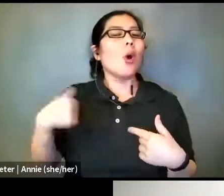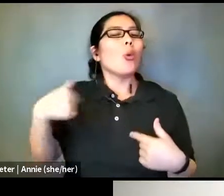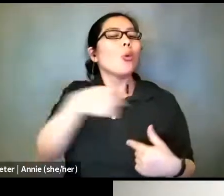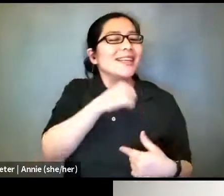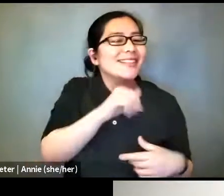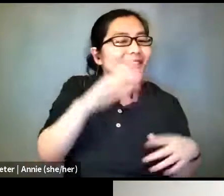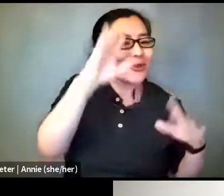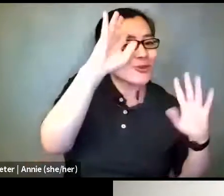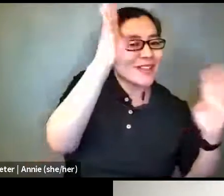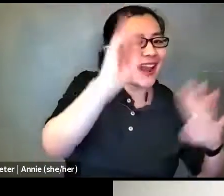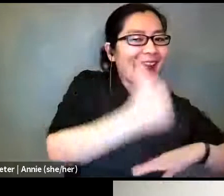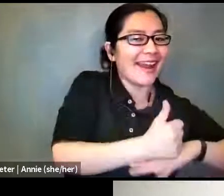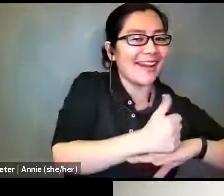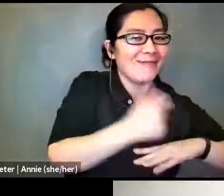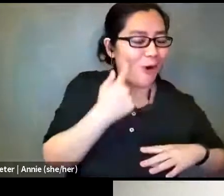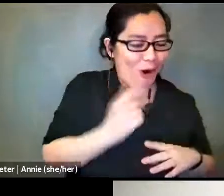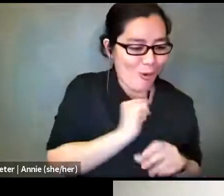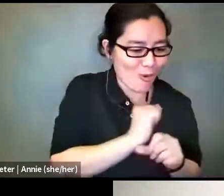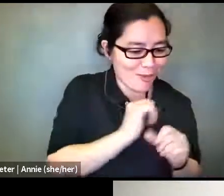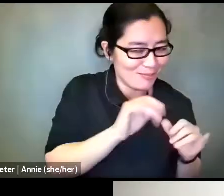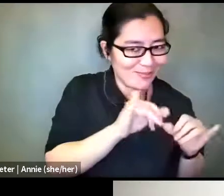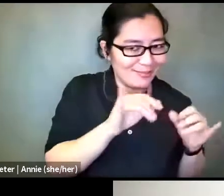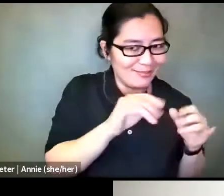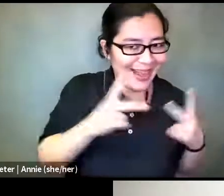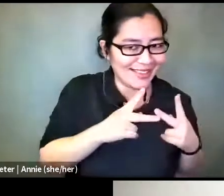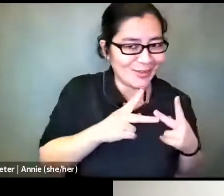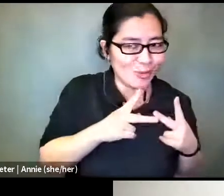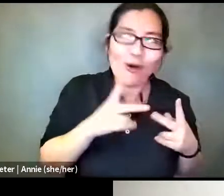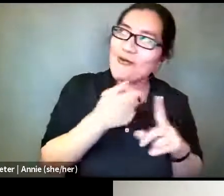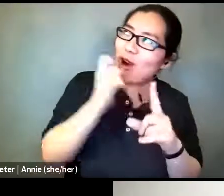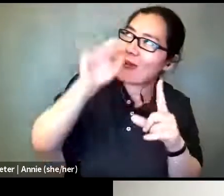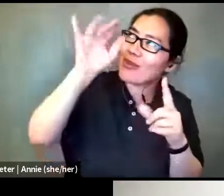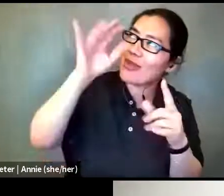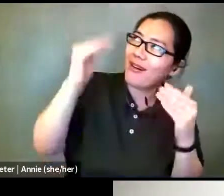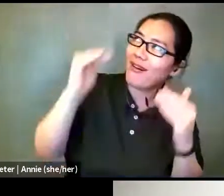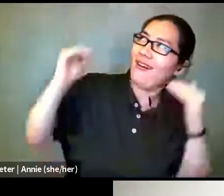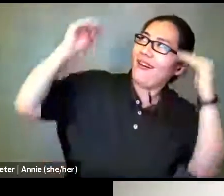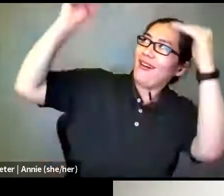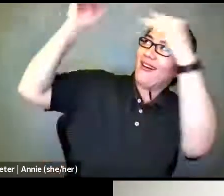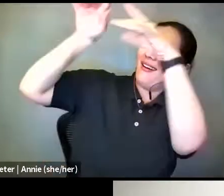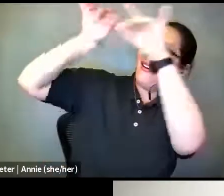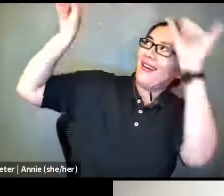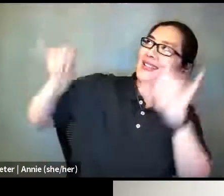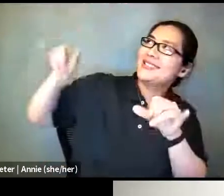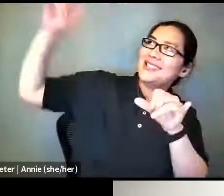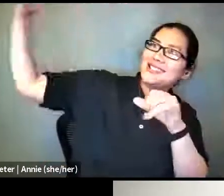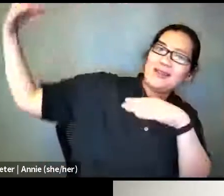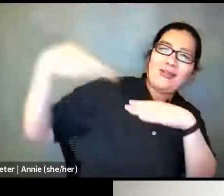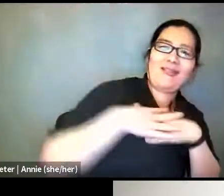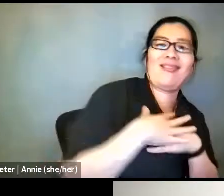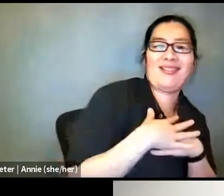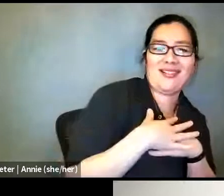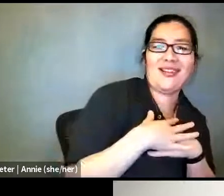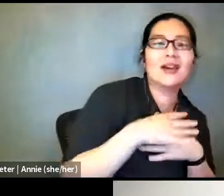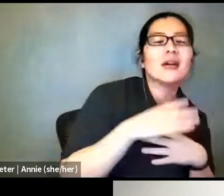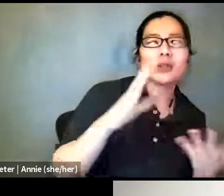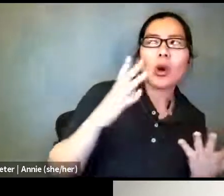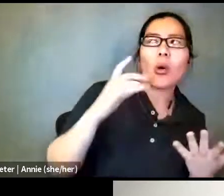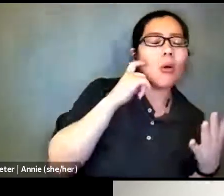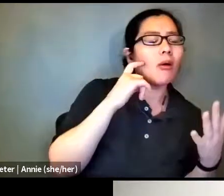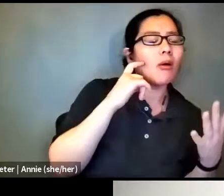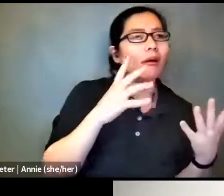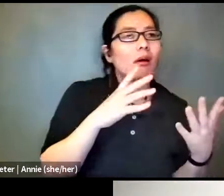in mind, and now we're working to change that, and we need everybody to change that. And so I think it is kind of calling people in, but also acknowledging that